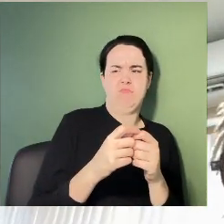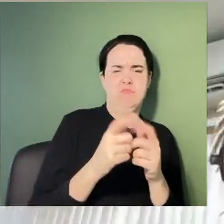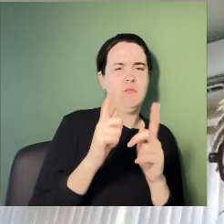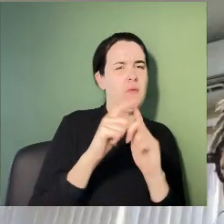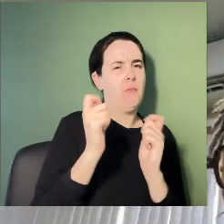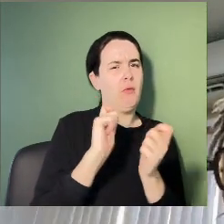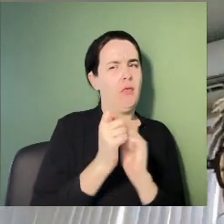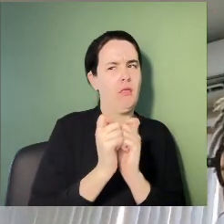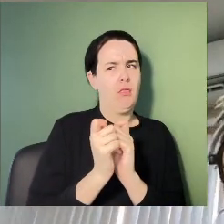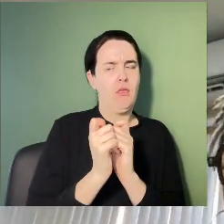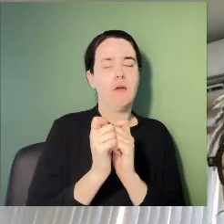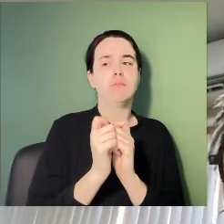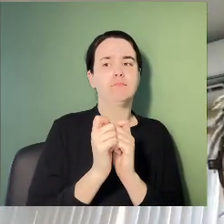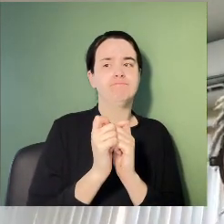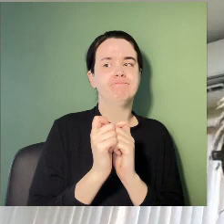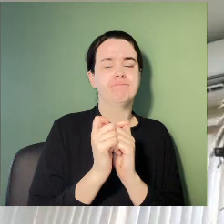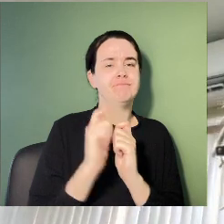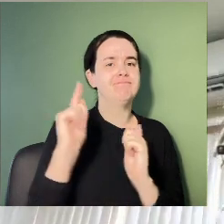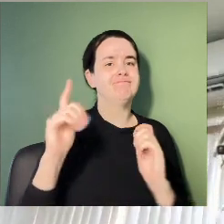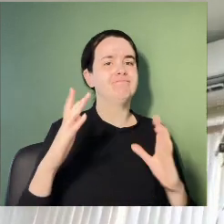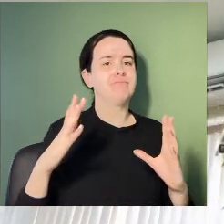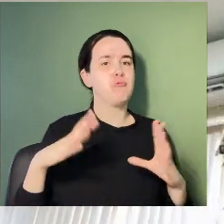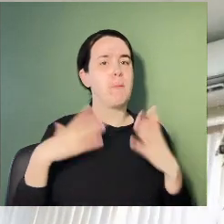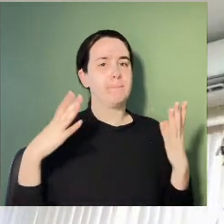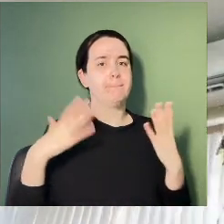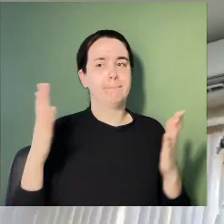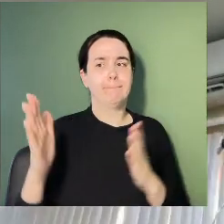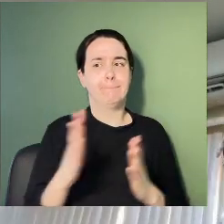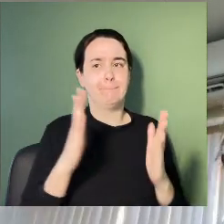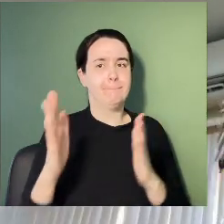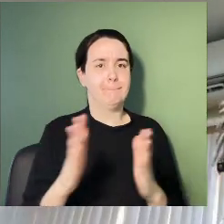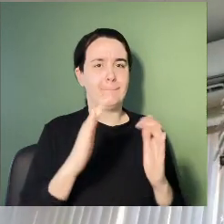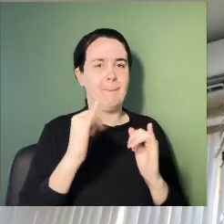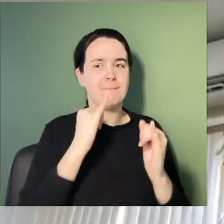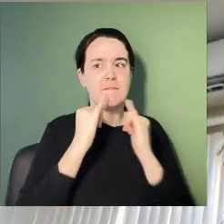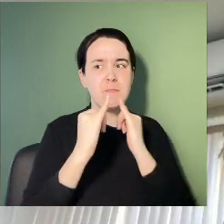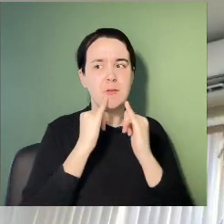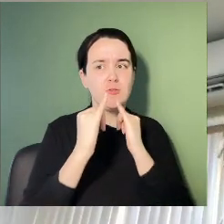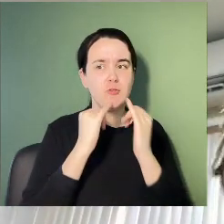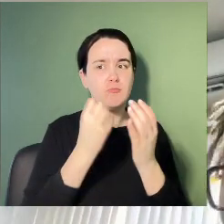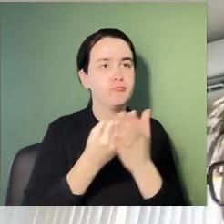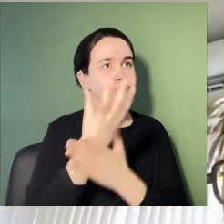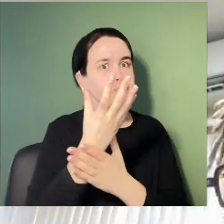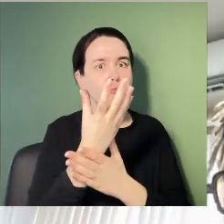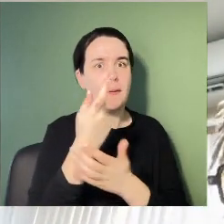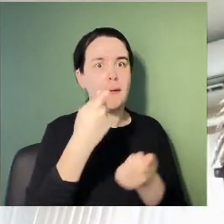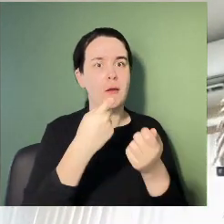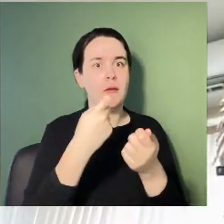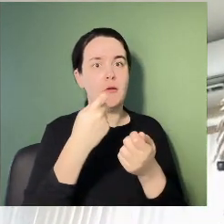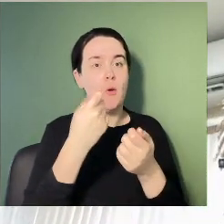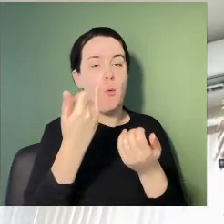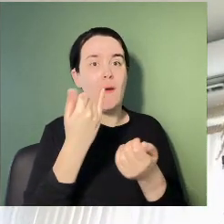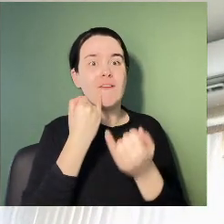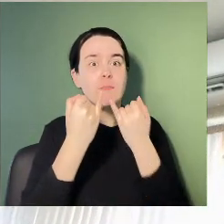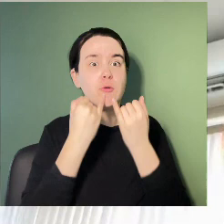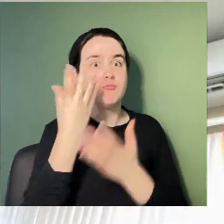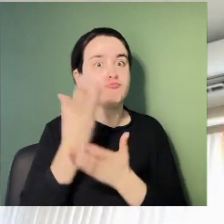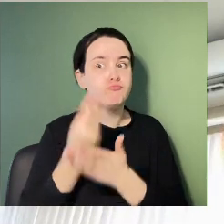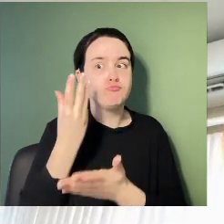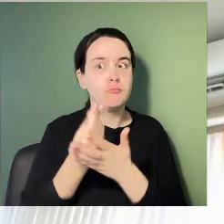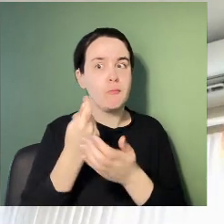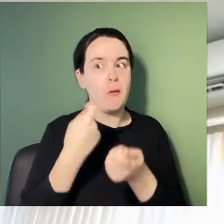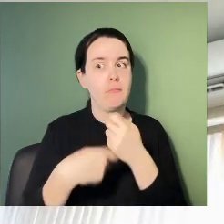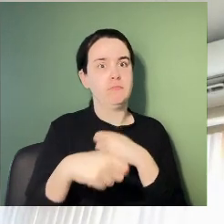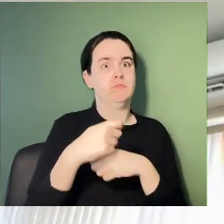what their preparation processes are, there might be information links that could compromise elections. So I'm